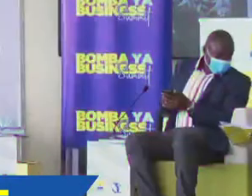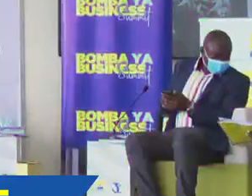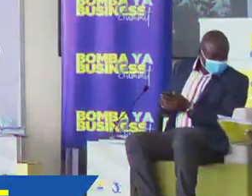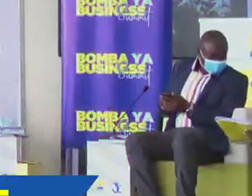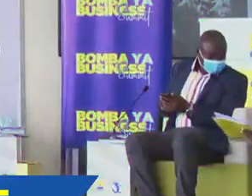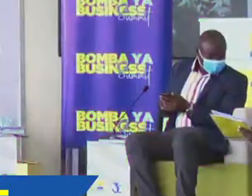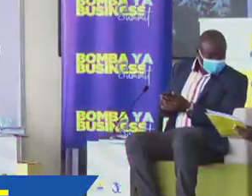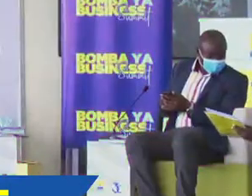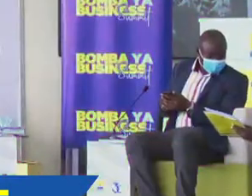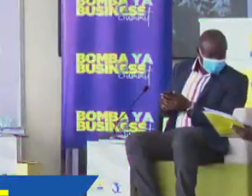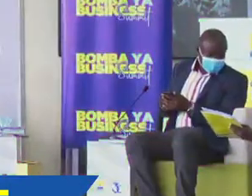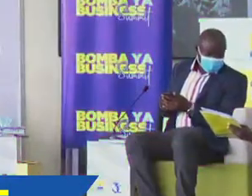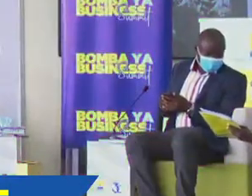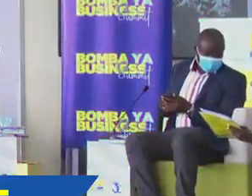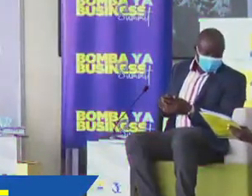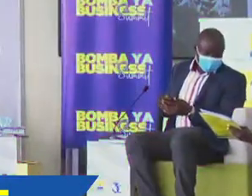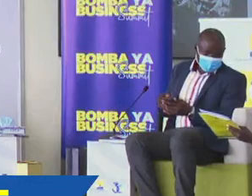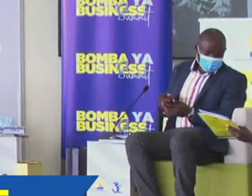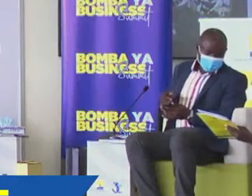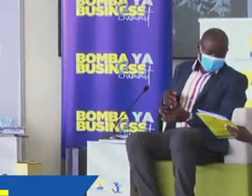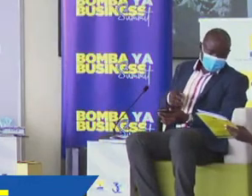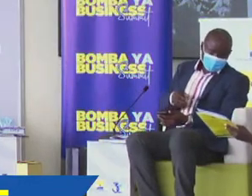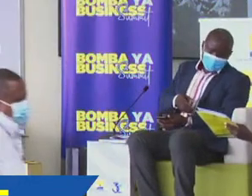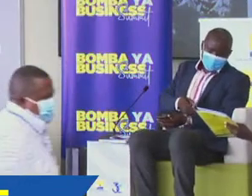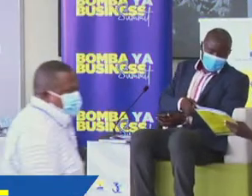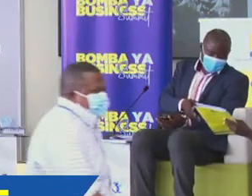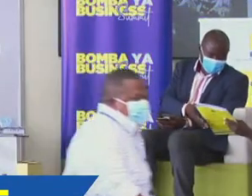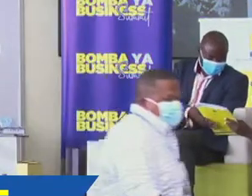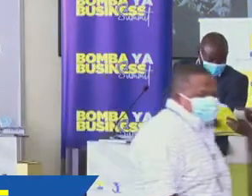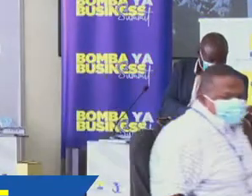Ask me for a group photo. Yes, up there.